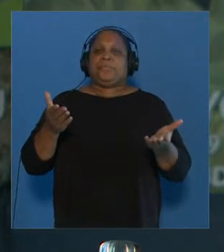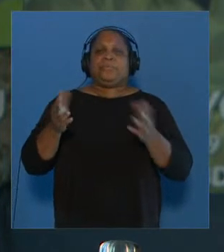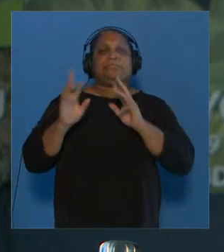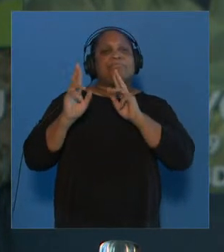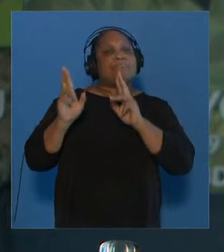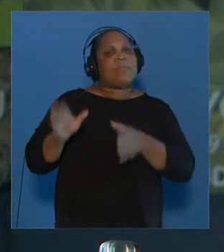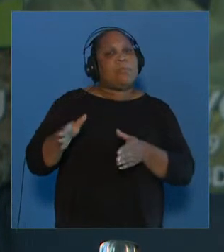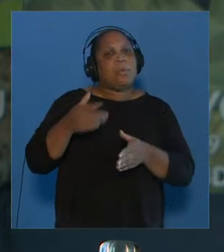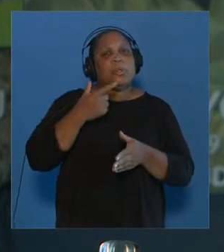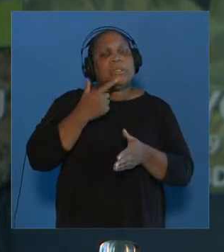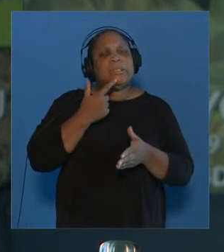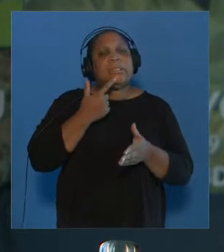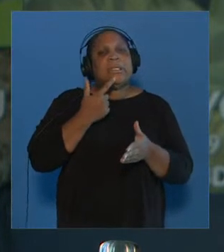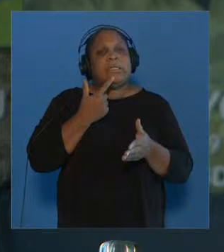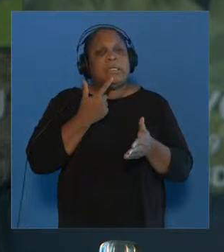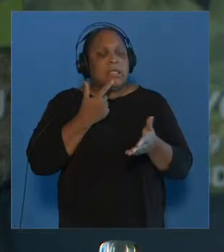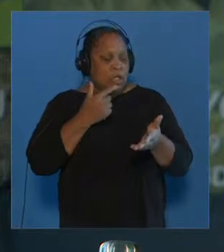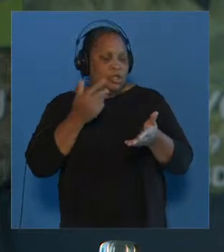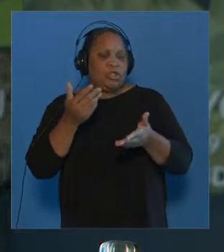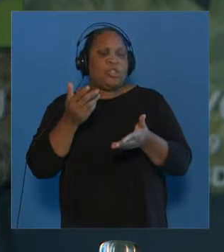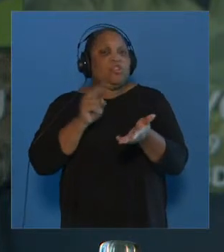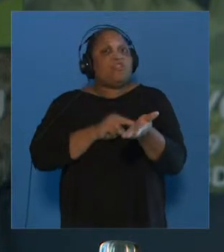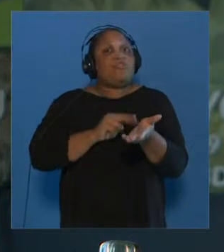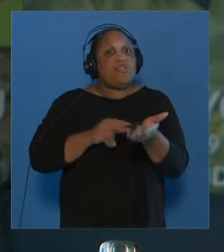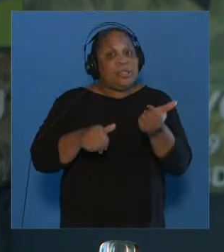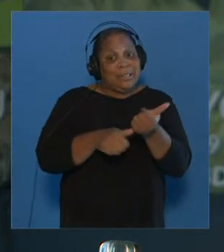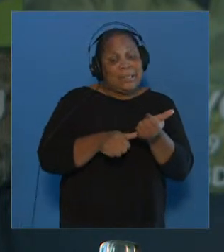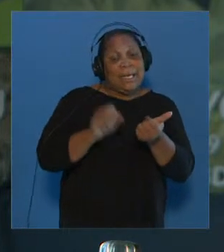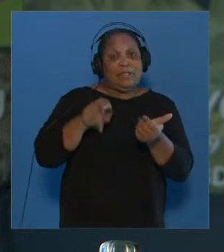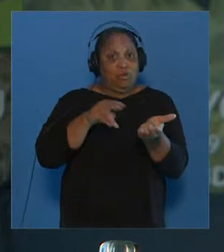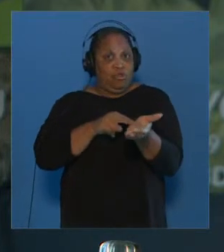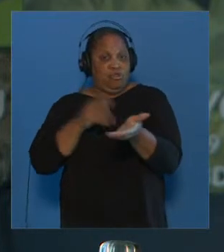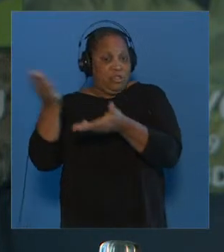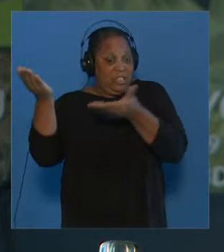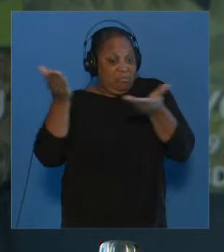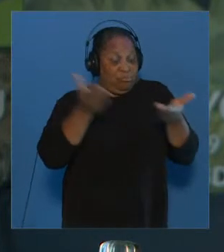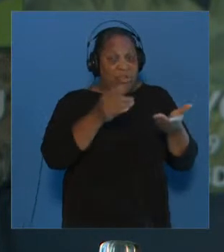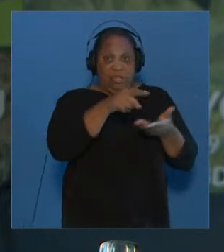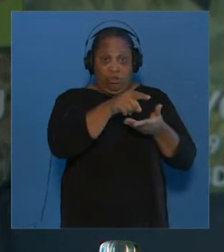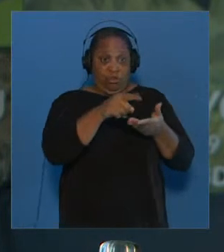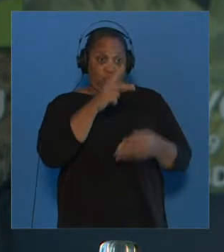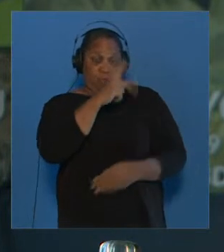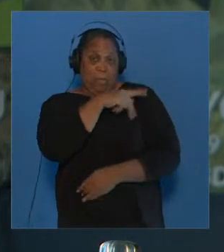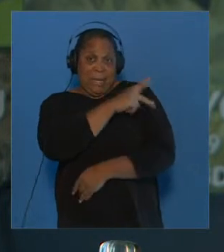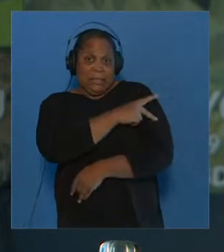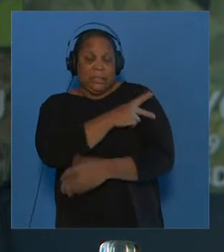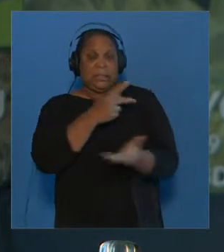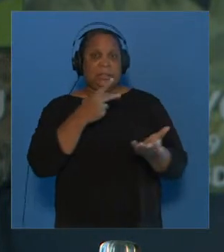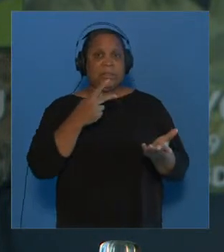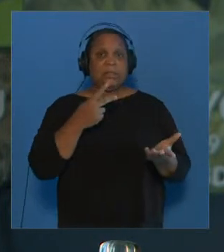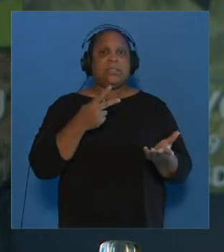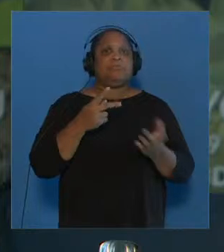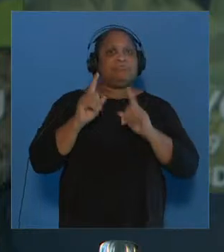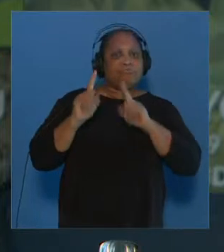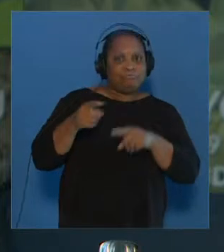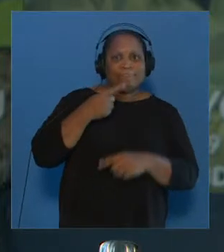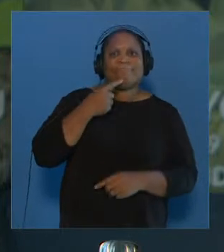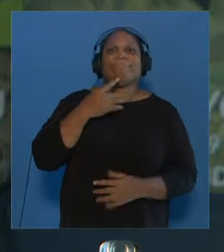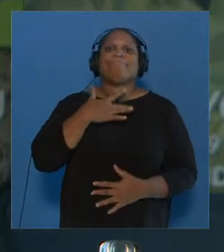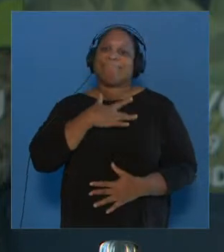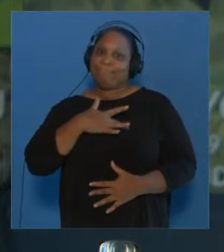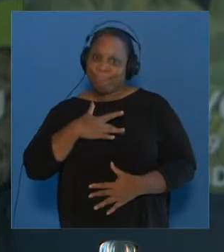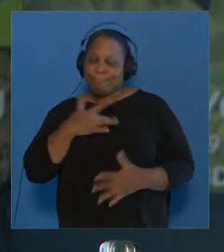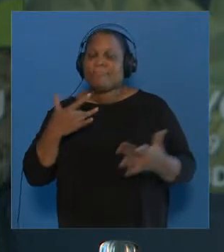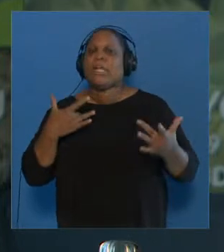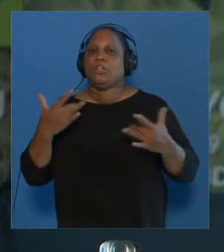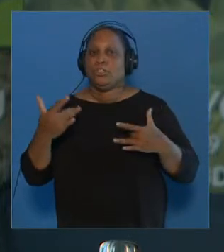Nurses' aides or nursing bringing the coronavirus to the seniors' aides. They feel they're being penalized. I can appreciate their concern, and I can